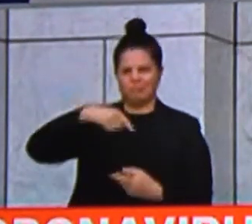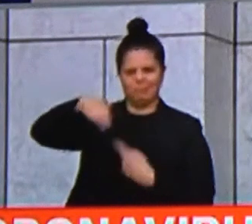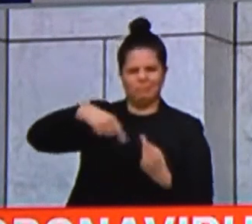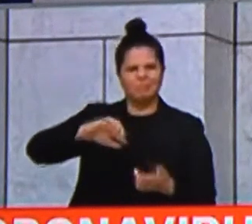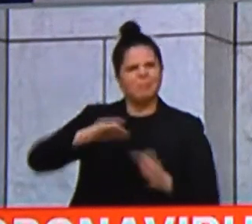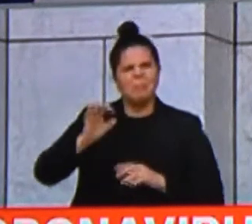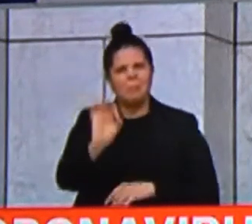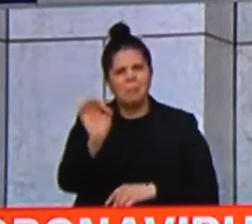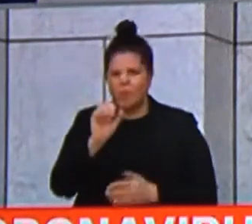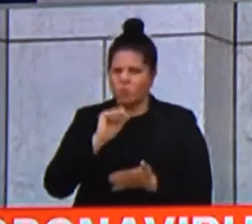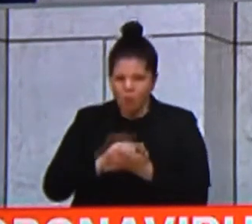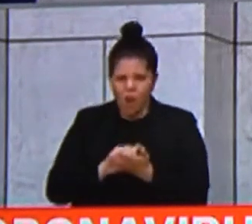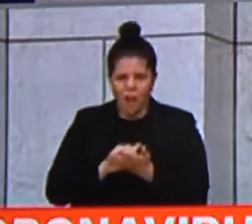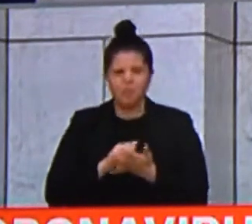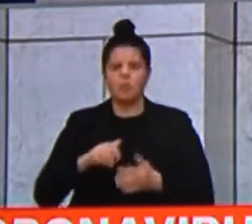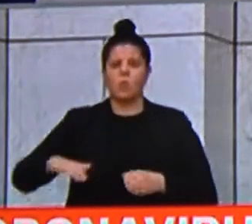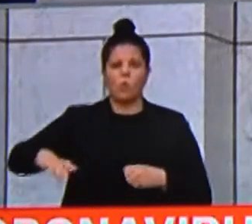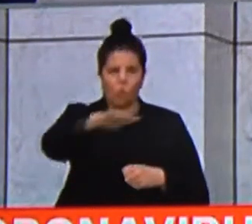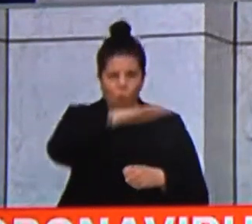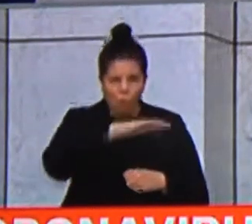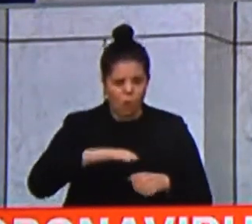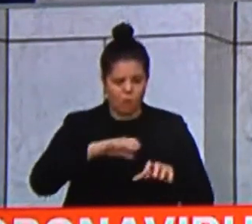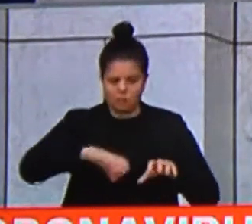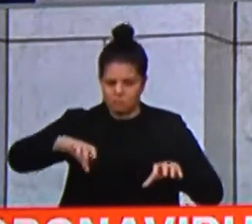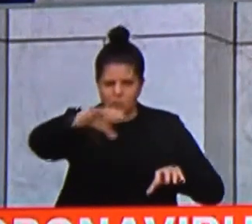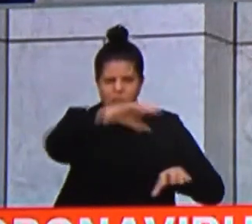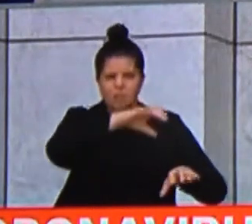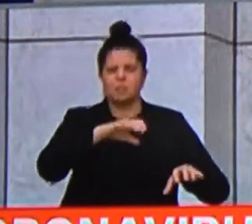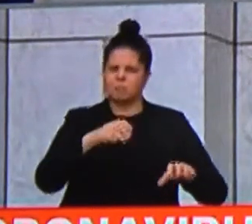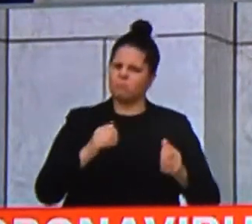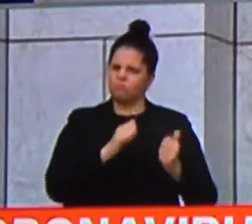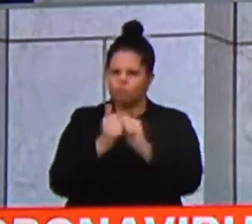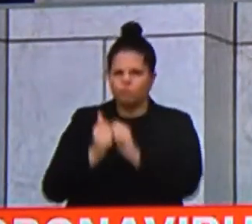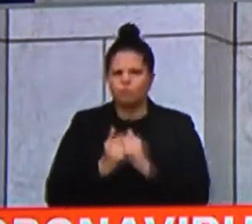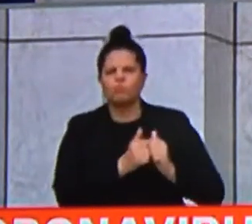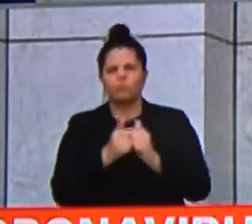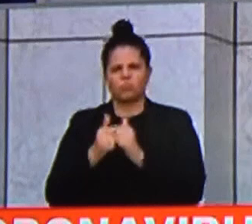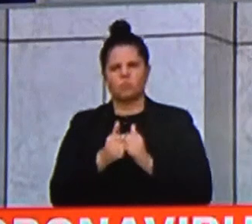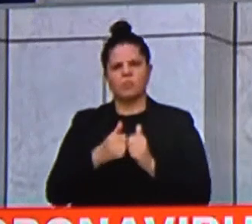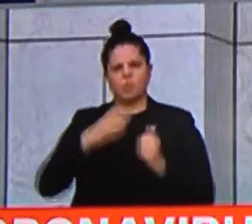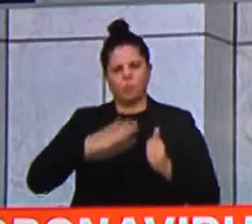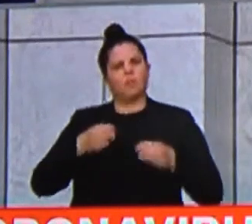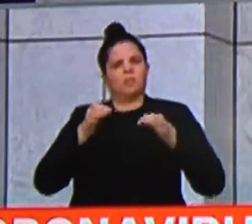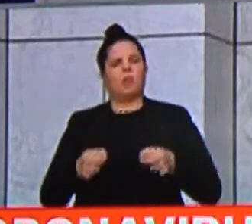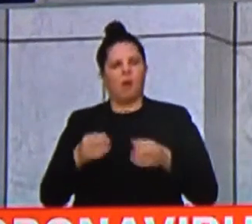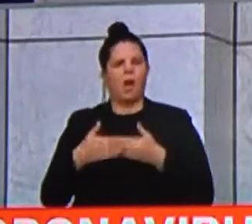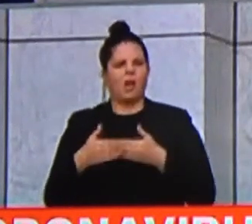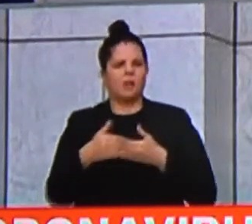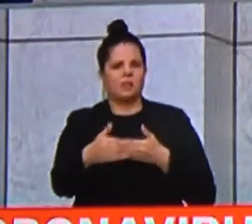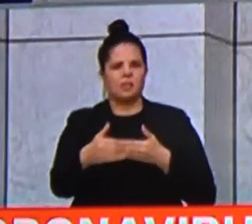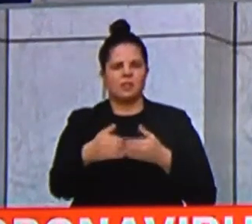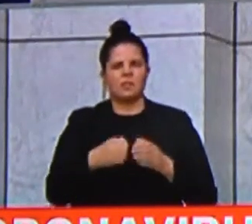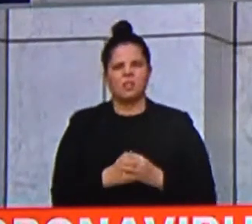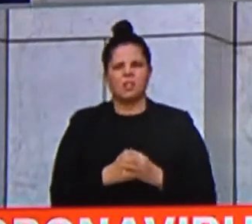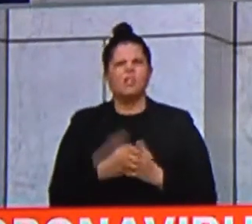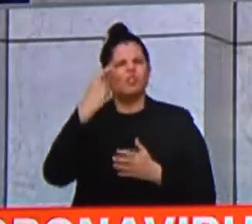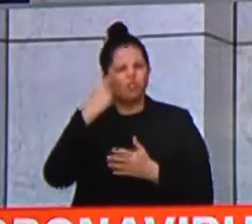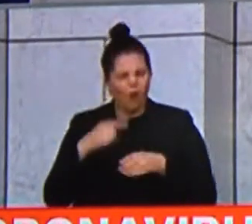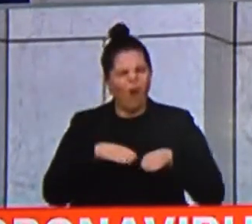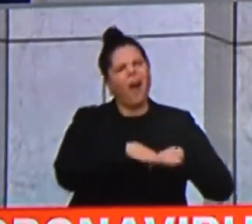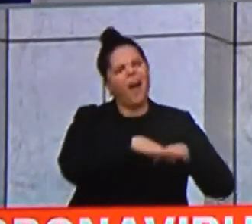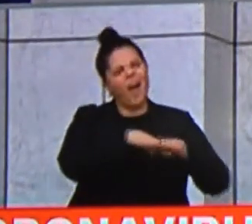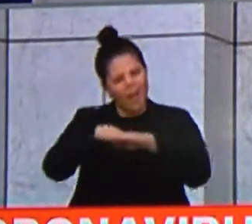at the Prime Minister's request, and they have operated as a single national unified voice. Secondly, out of that